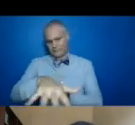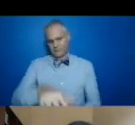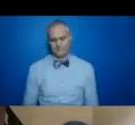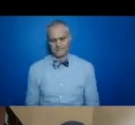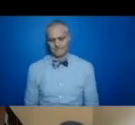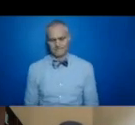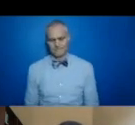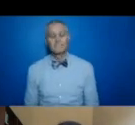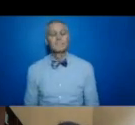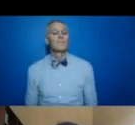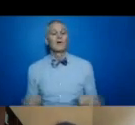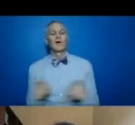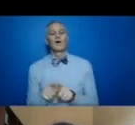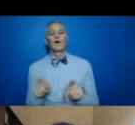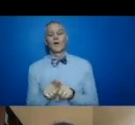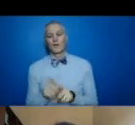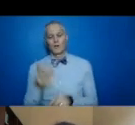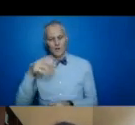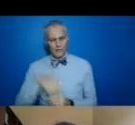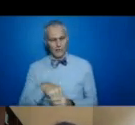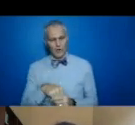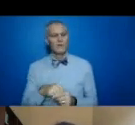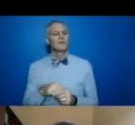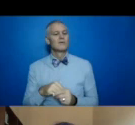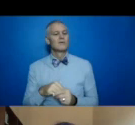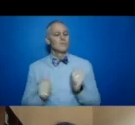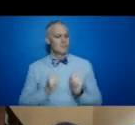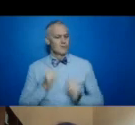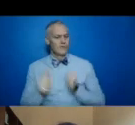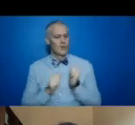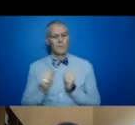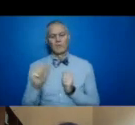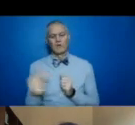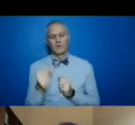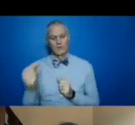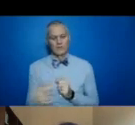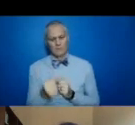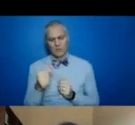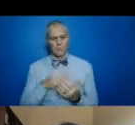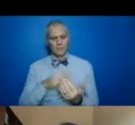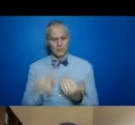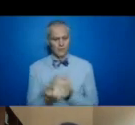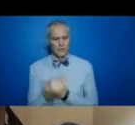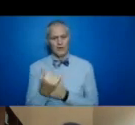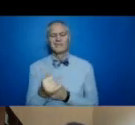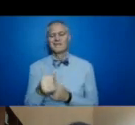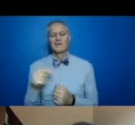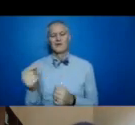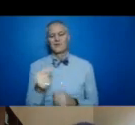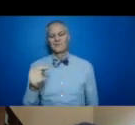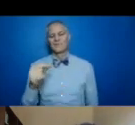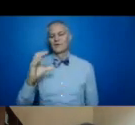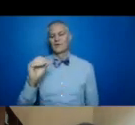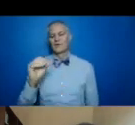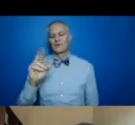been involved with the Performing Greensboro project, the Greensboro Counter Stories project as well. Some of you